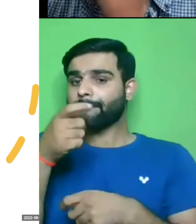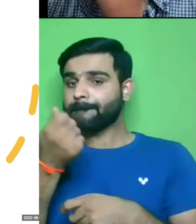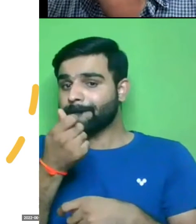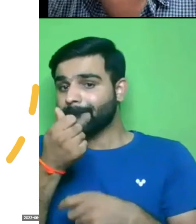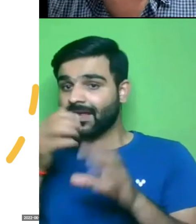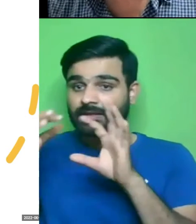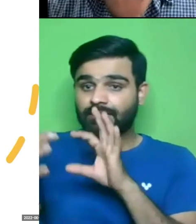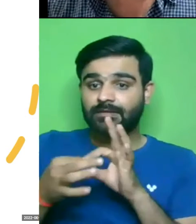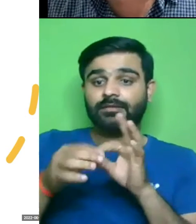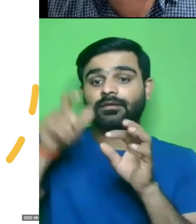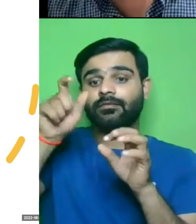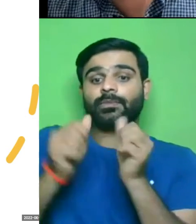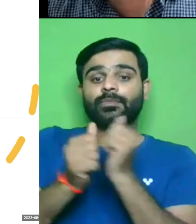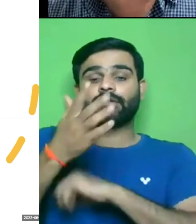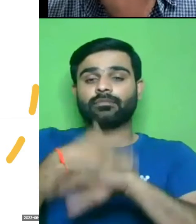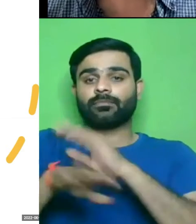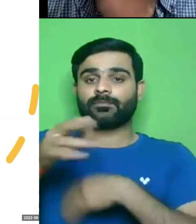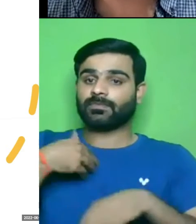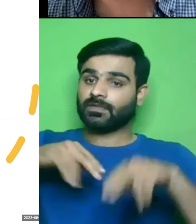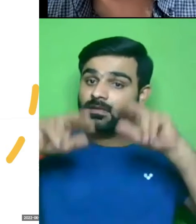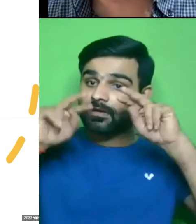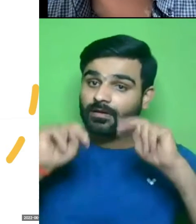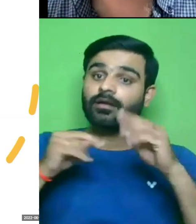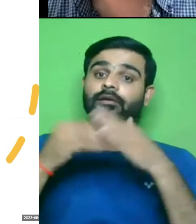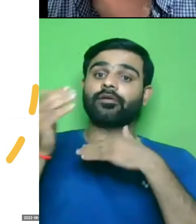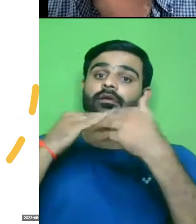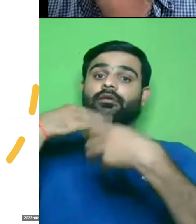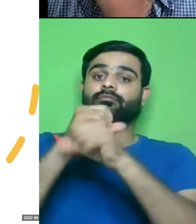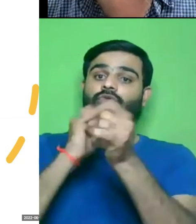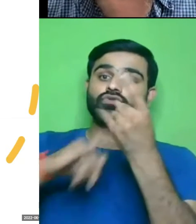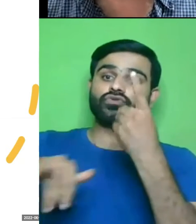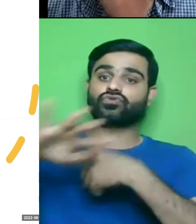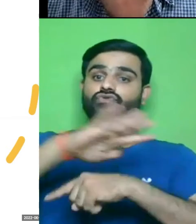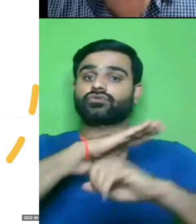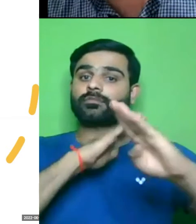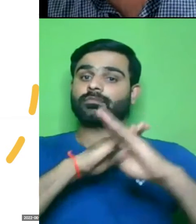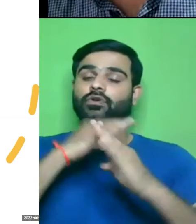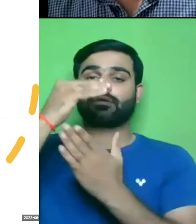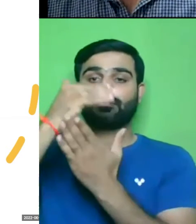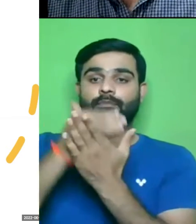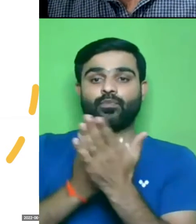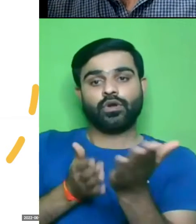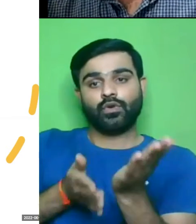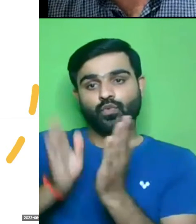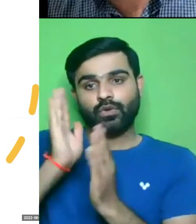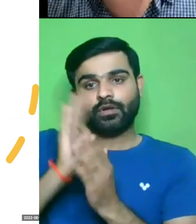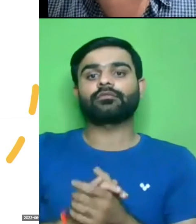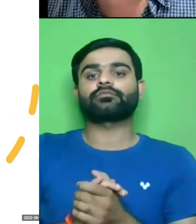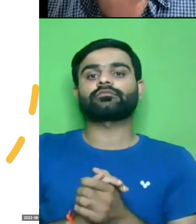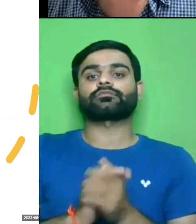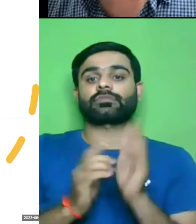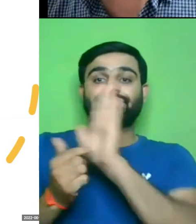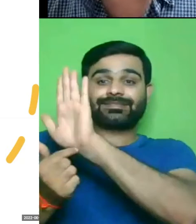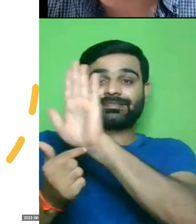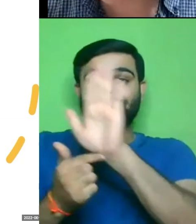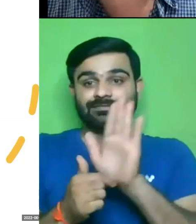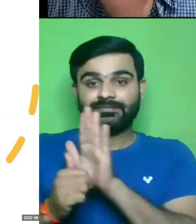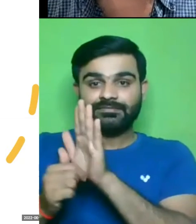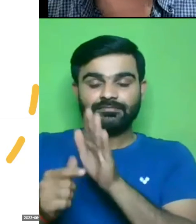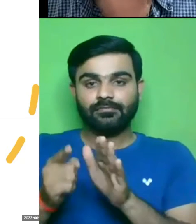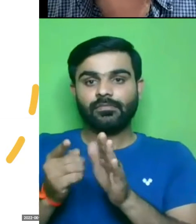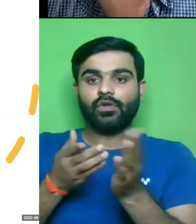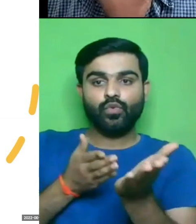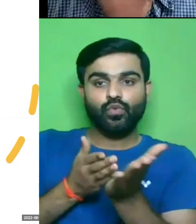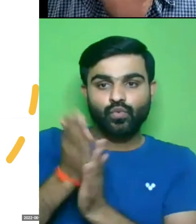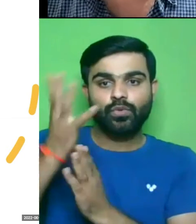people with disabilities. So we need to build those social protection programs in a way that addresses the way